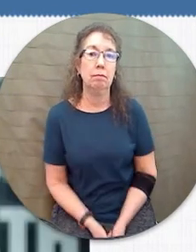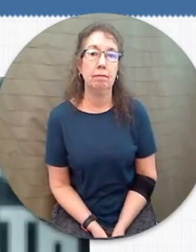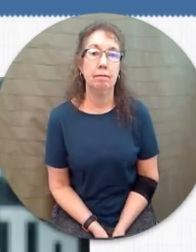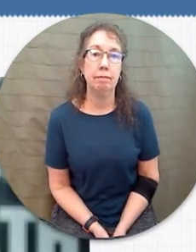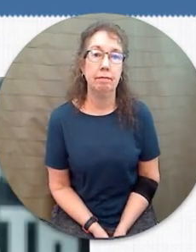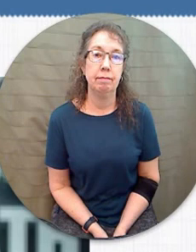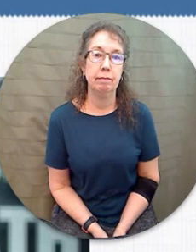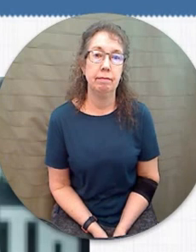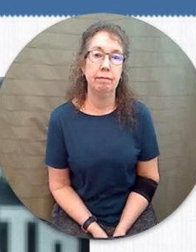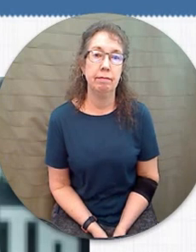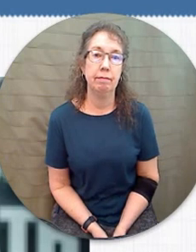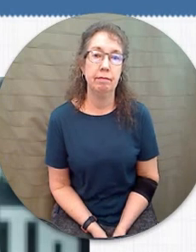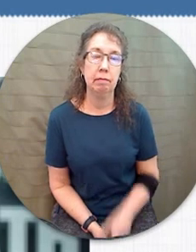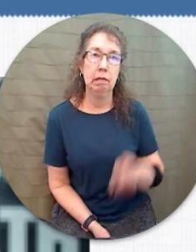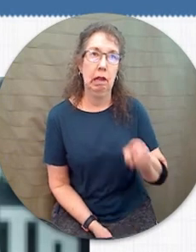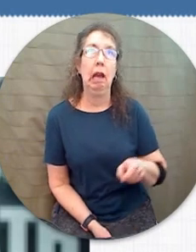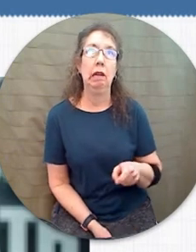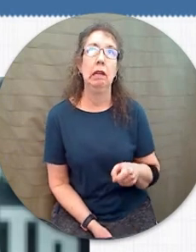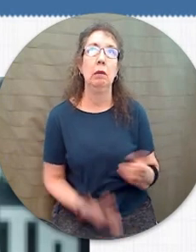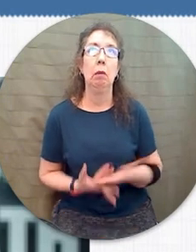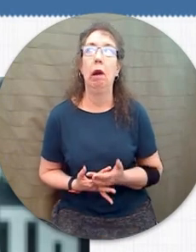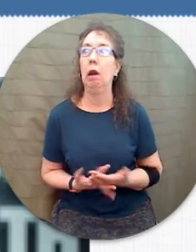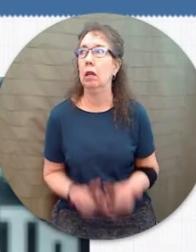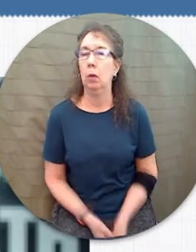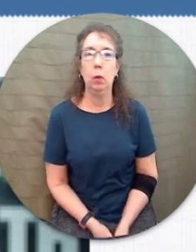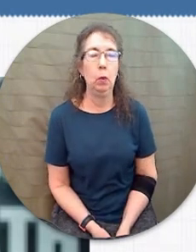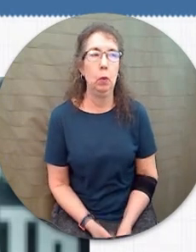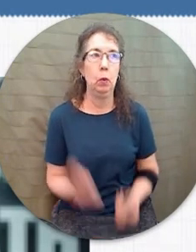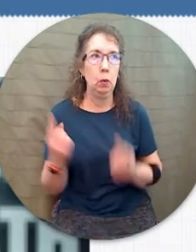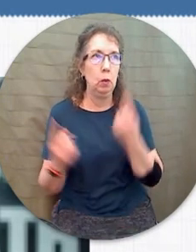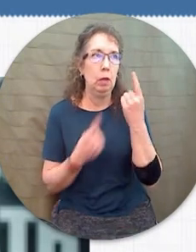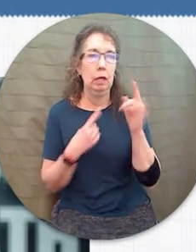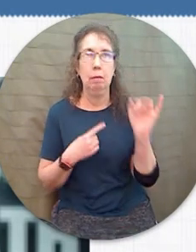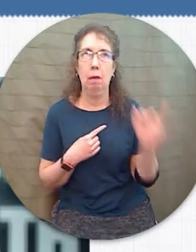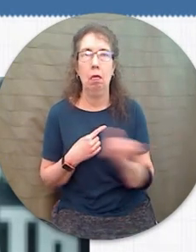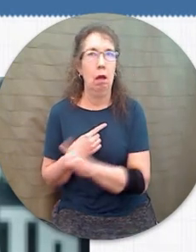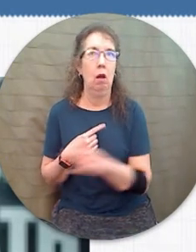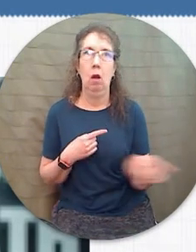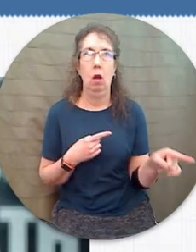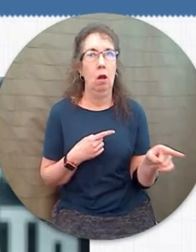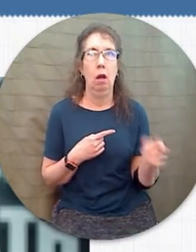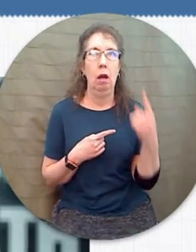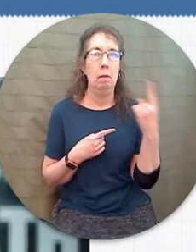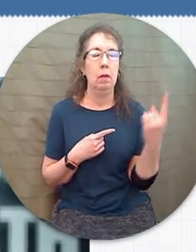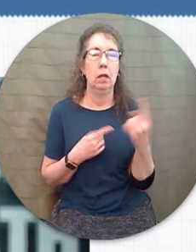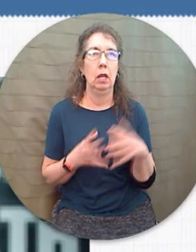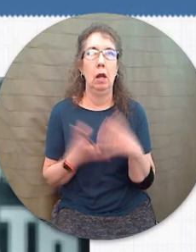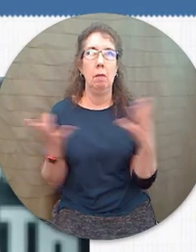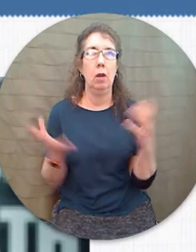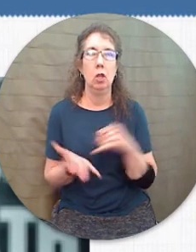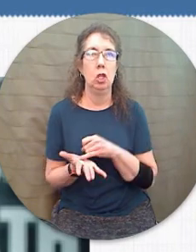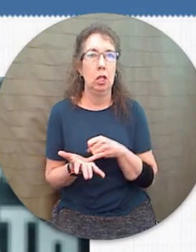I think I need like a break after thinking about this because I'm just thinking about how much